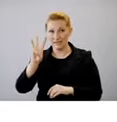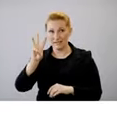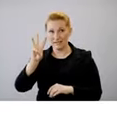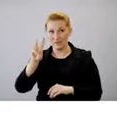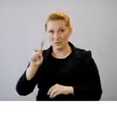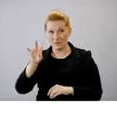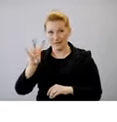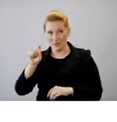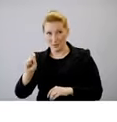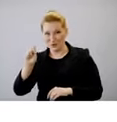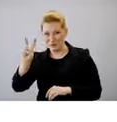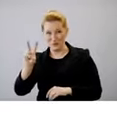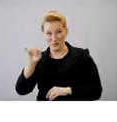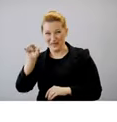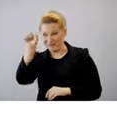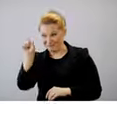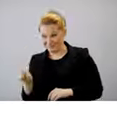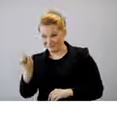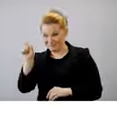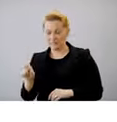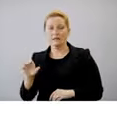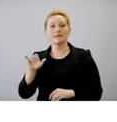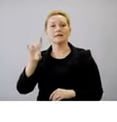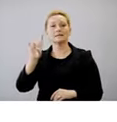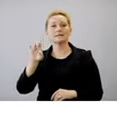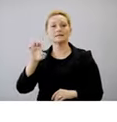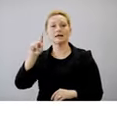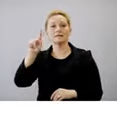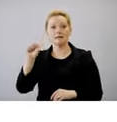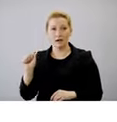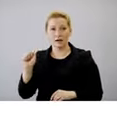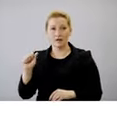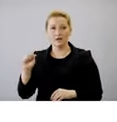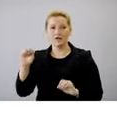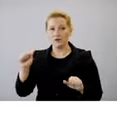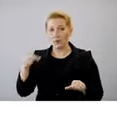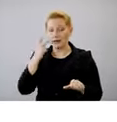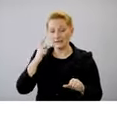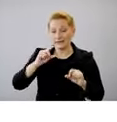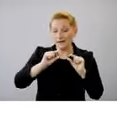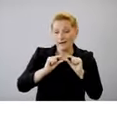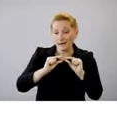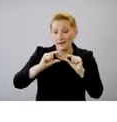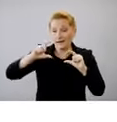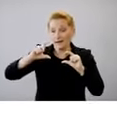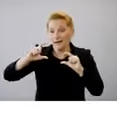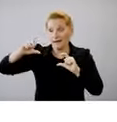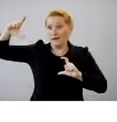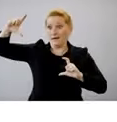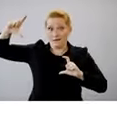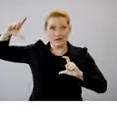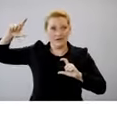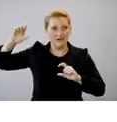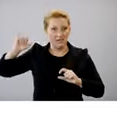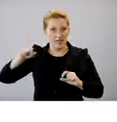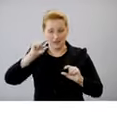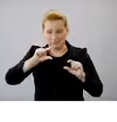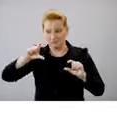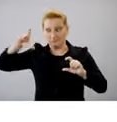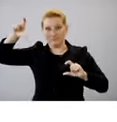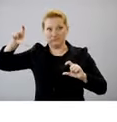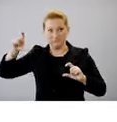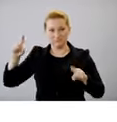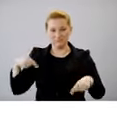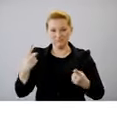0.617.2 bar, that is our Delta variant, and you can see that that has increased significantly in the past